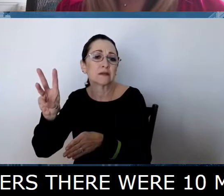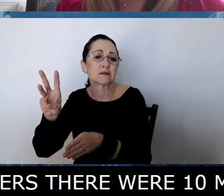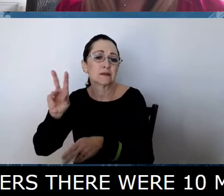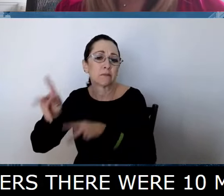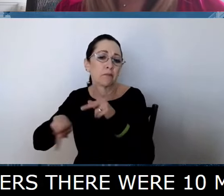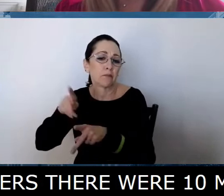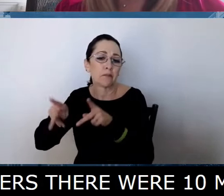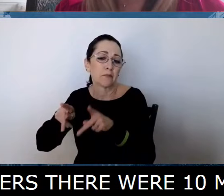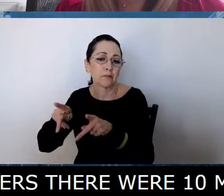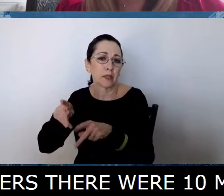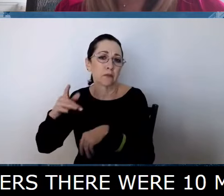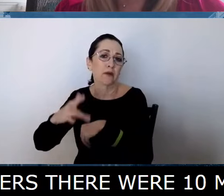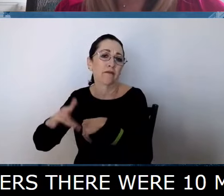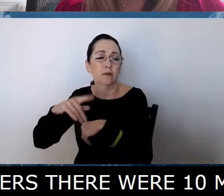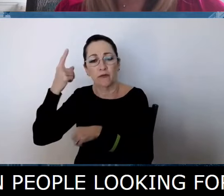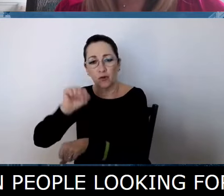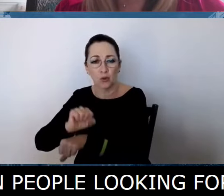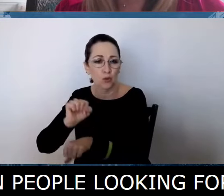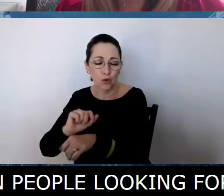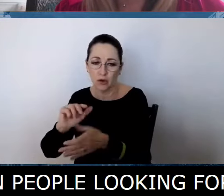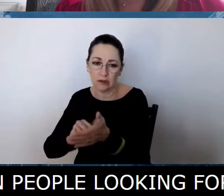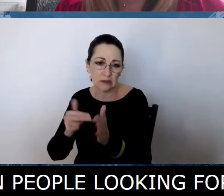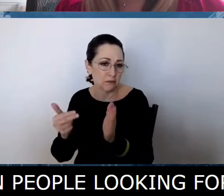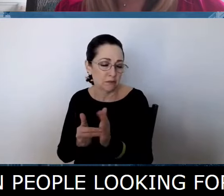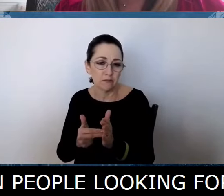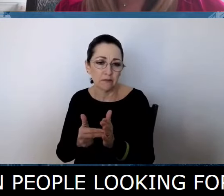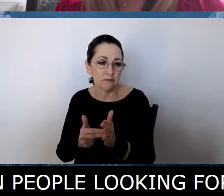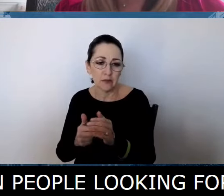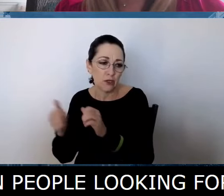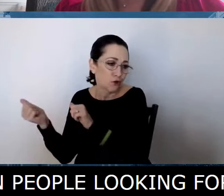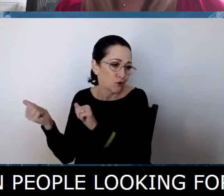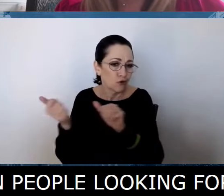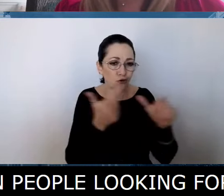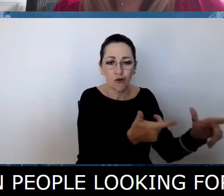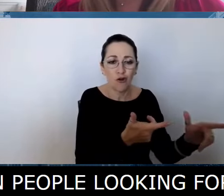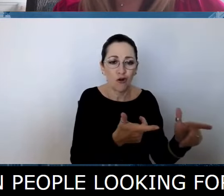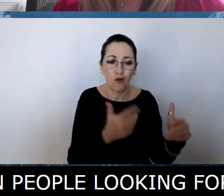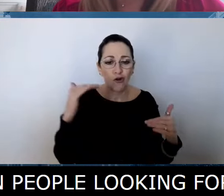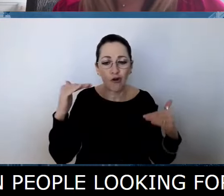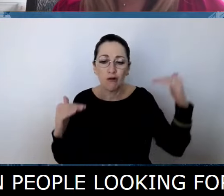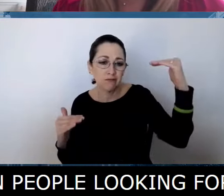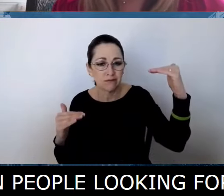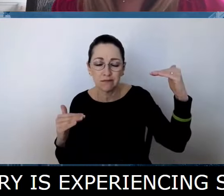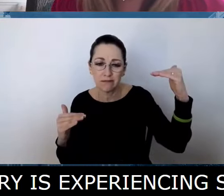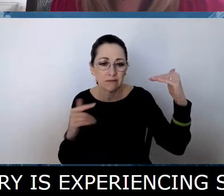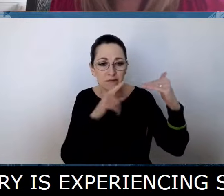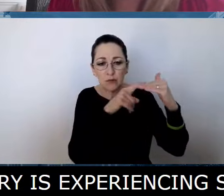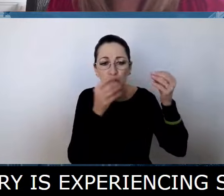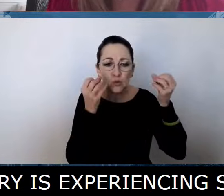And so every industry is experiencing some of that. Dr. Rattay, AJ, on the testing side?